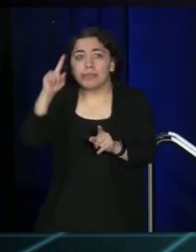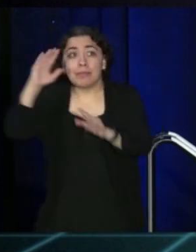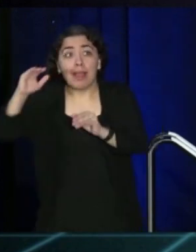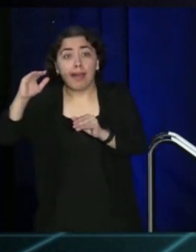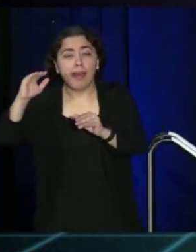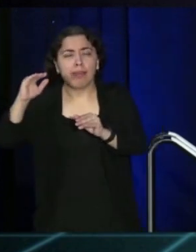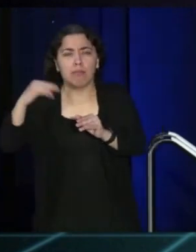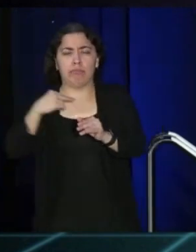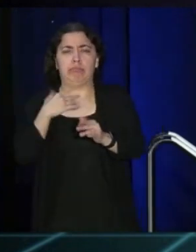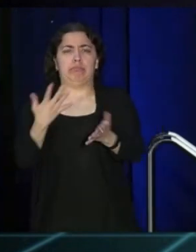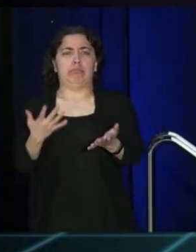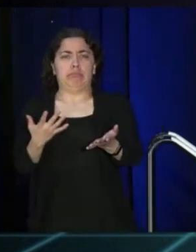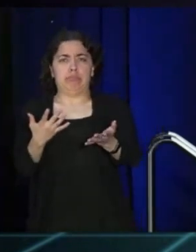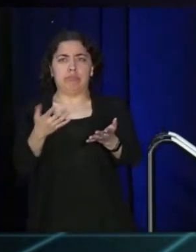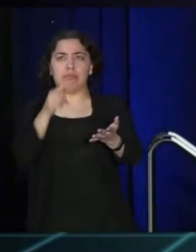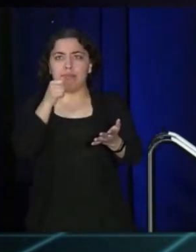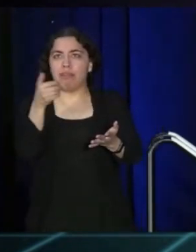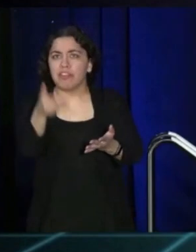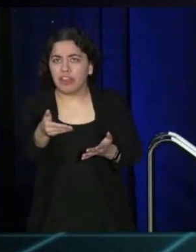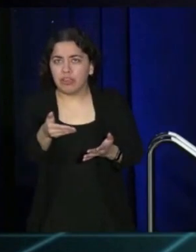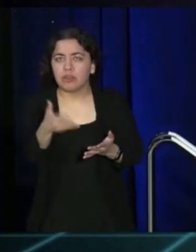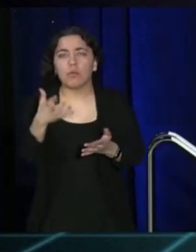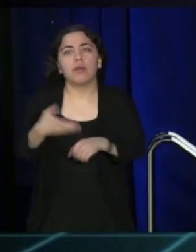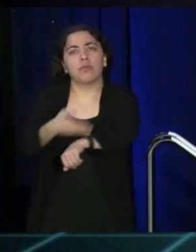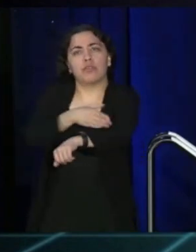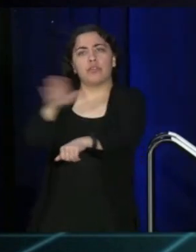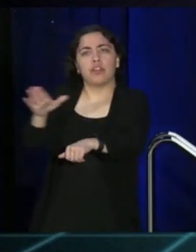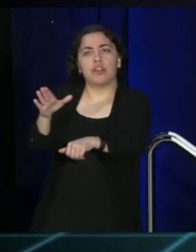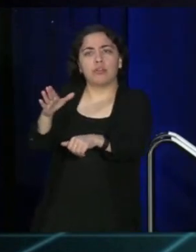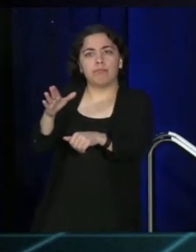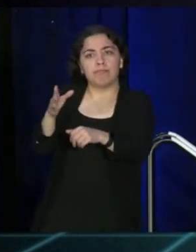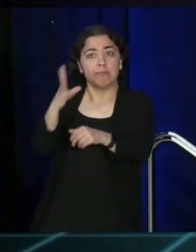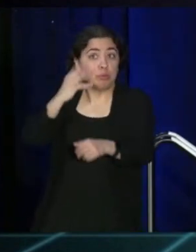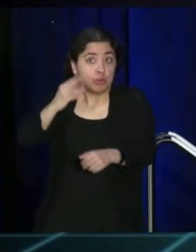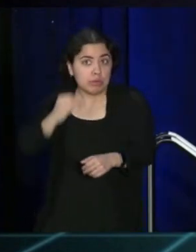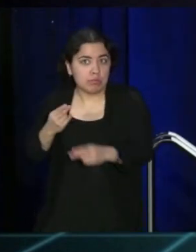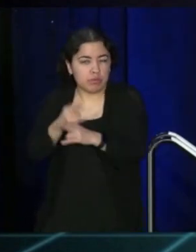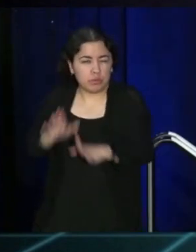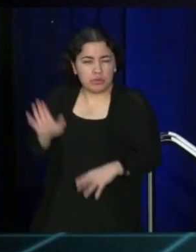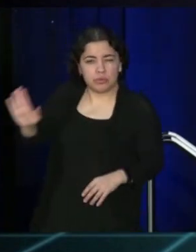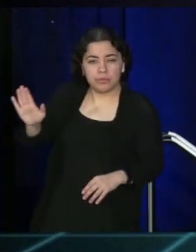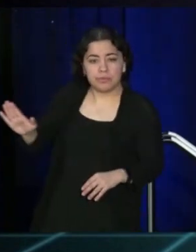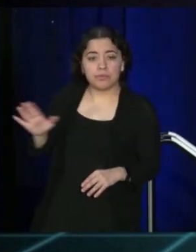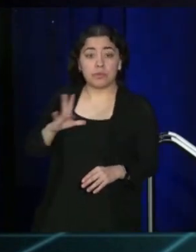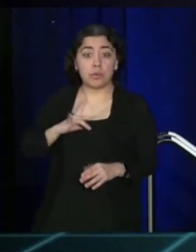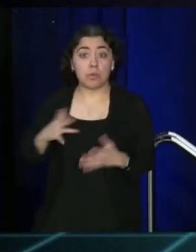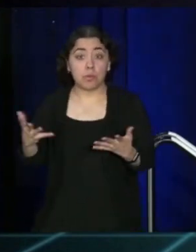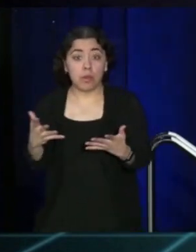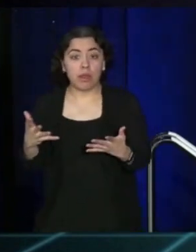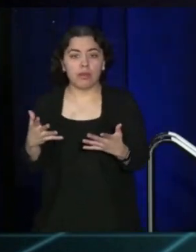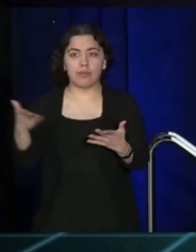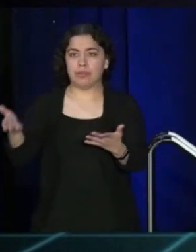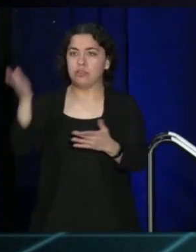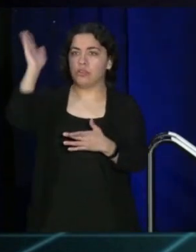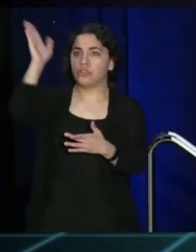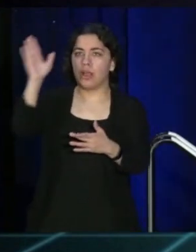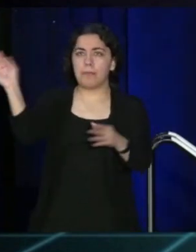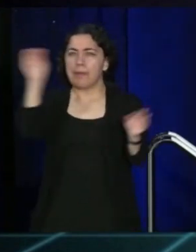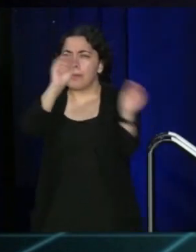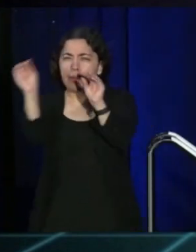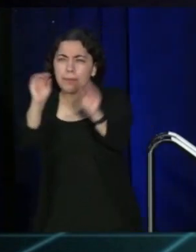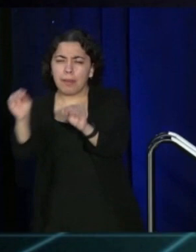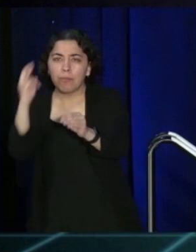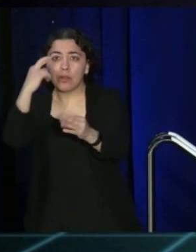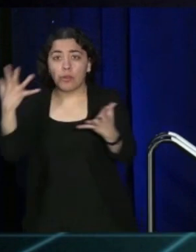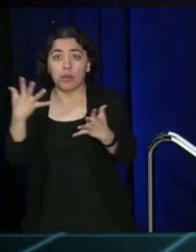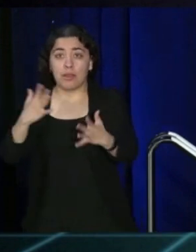as possible. So the cool thing about putting together a talk like this is that you realize all of the problems that you